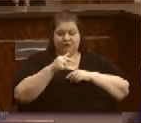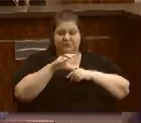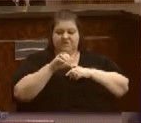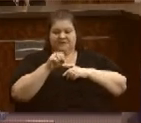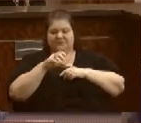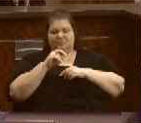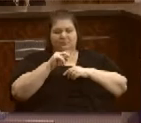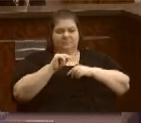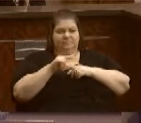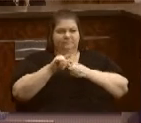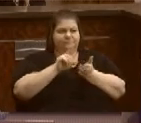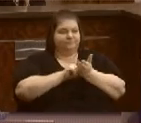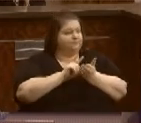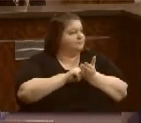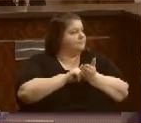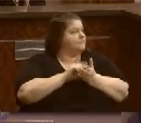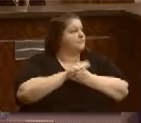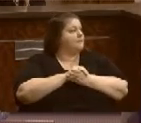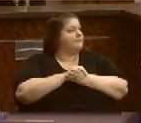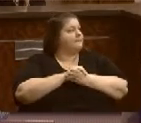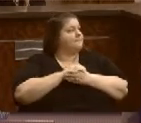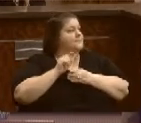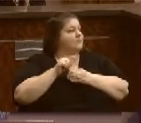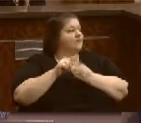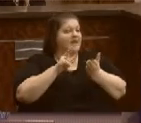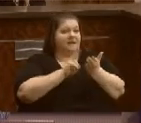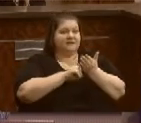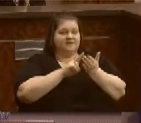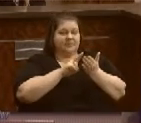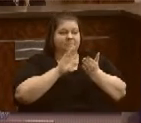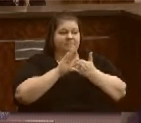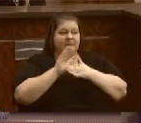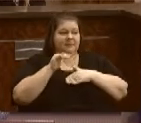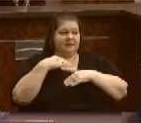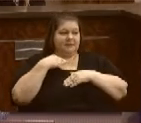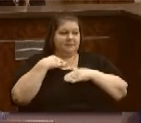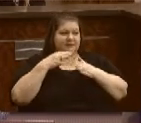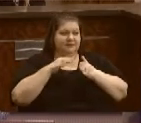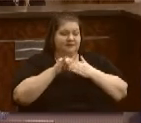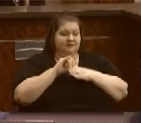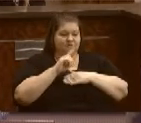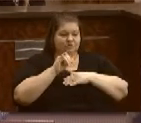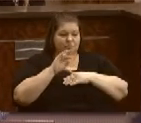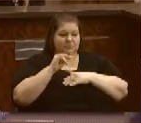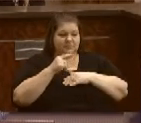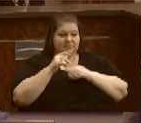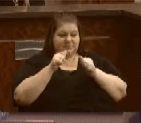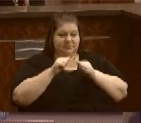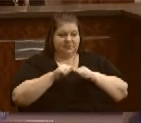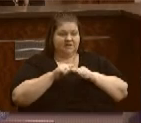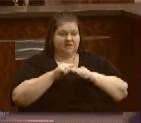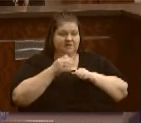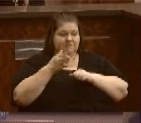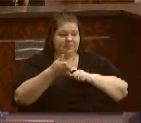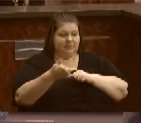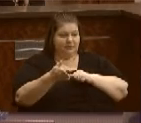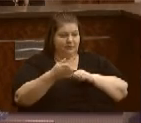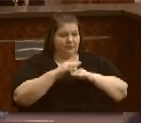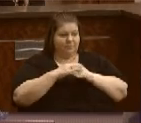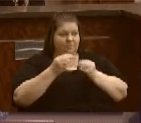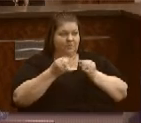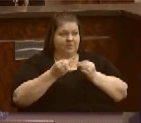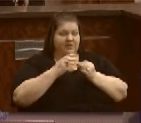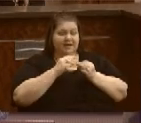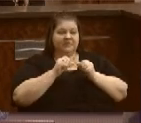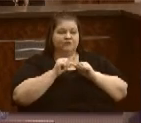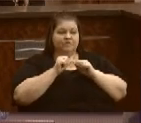Sentinel. The file contains an affidavit signed by the applicant attesting that a zoning sign has been placed on the subject property and has